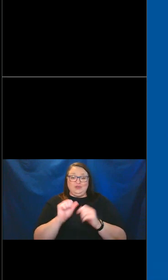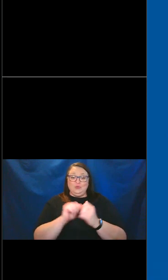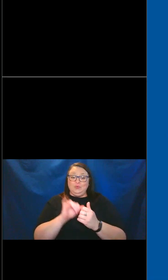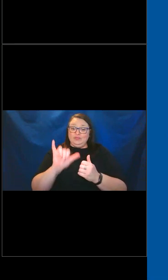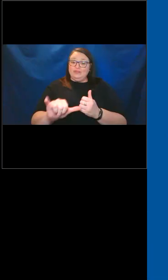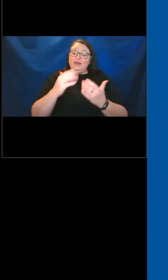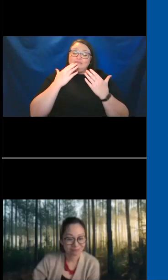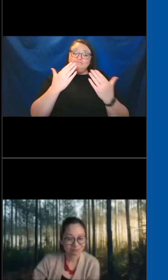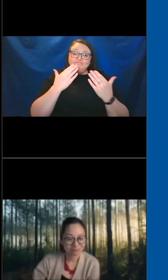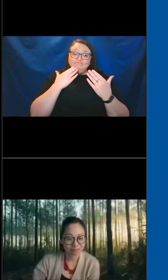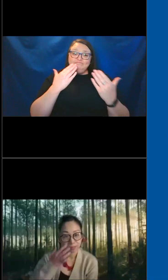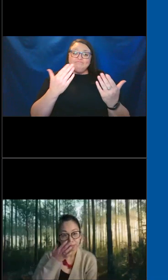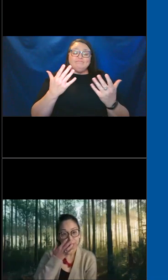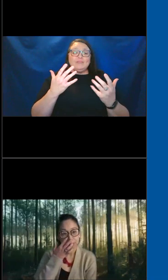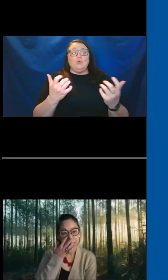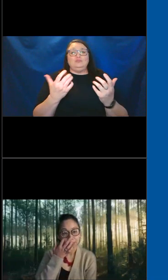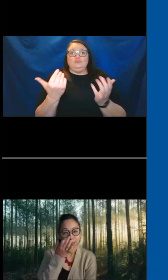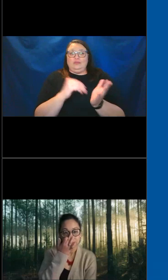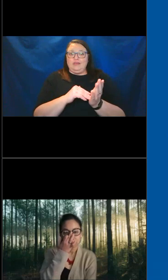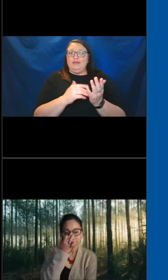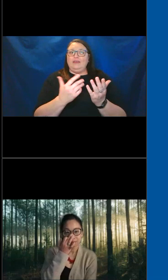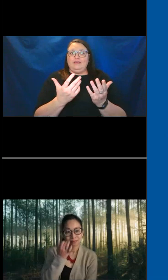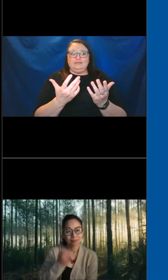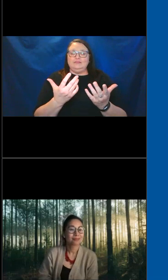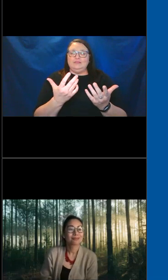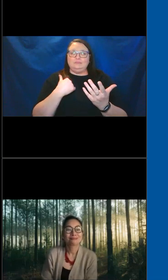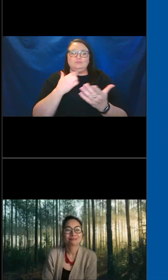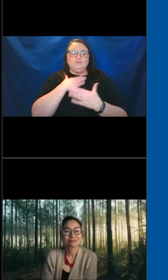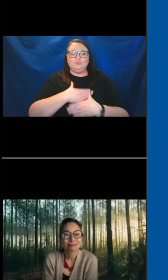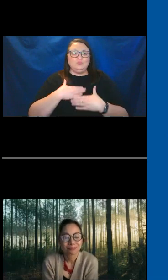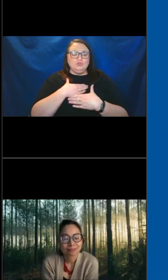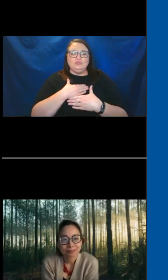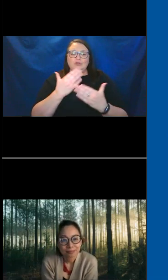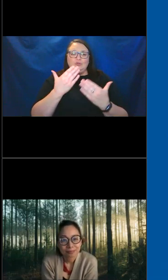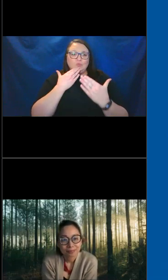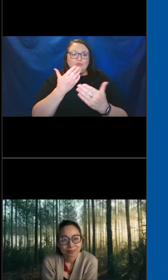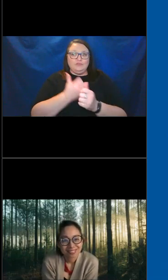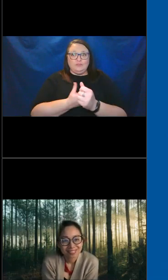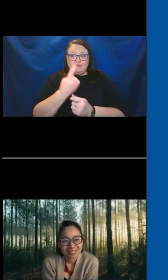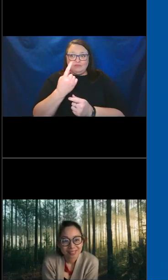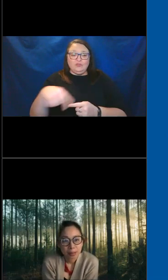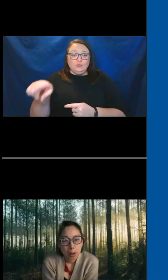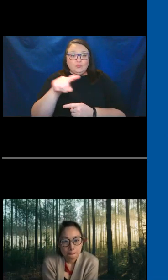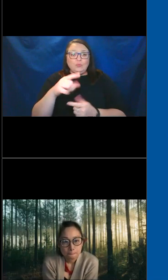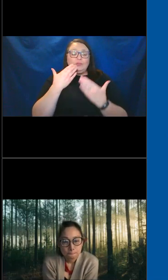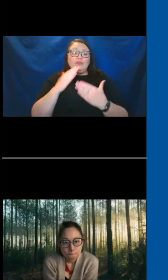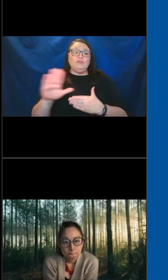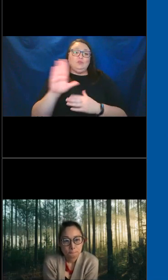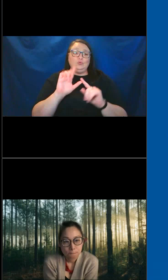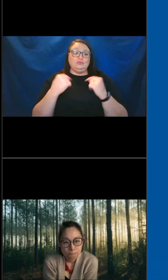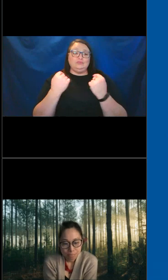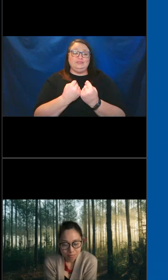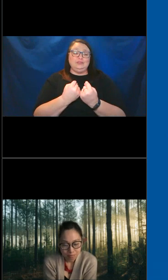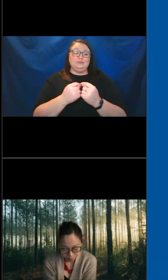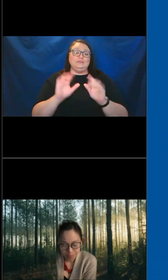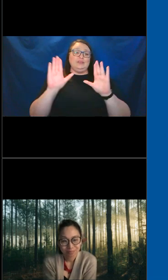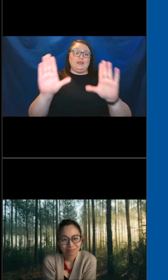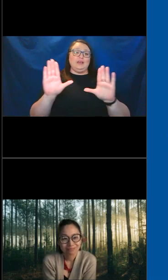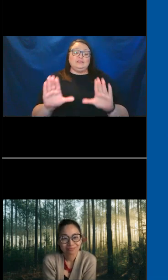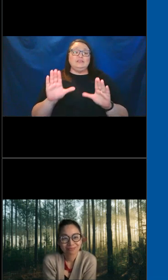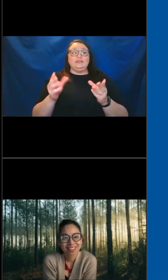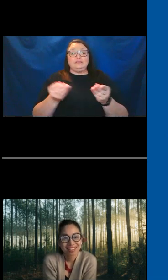the appreciation of learning from everyone, and thank you, Po, for you and your team's excellent